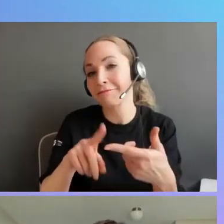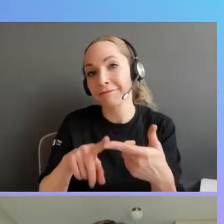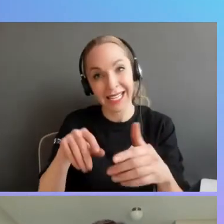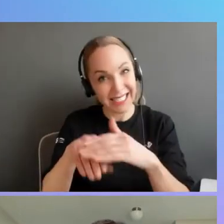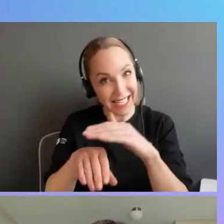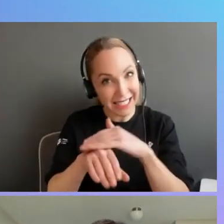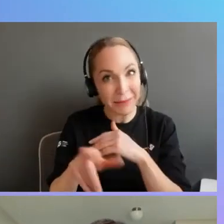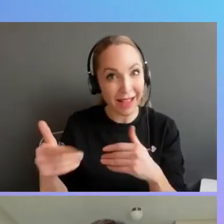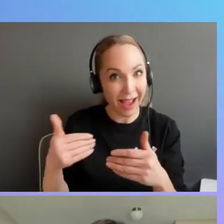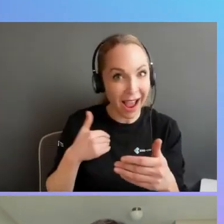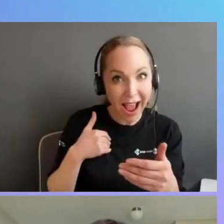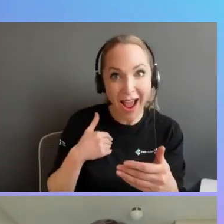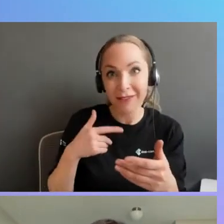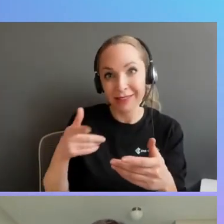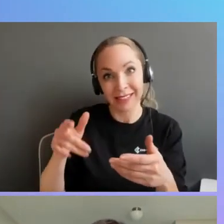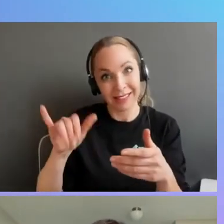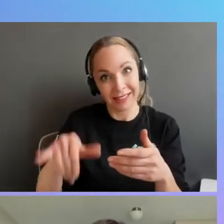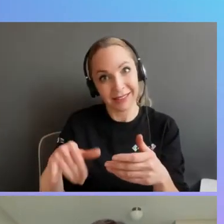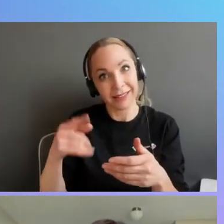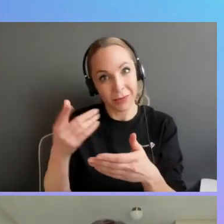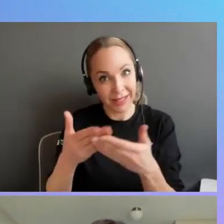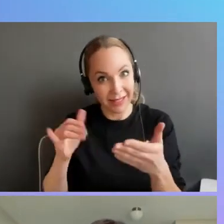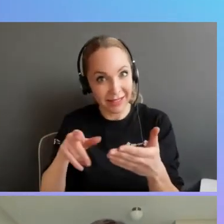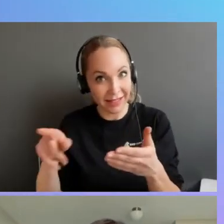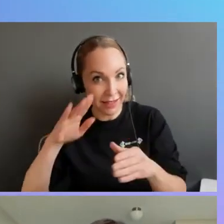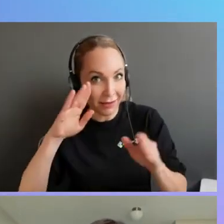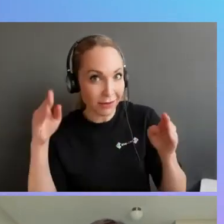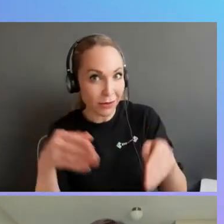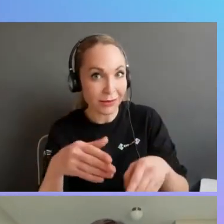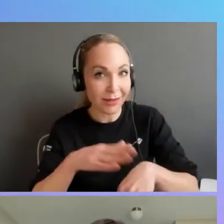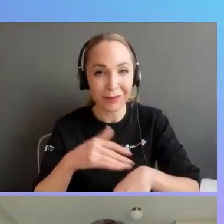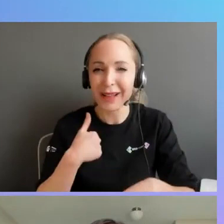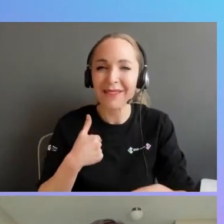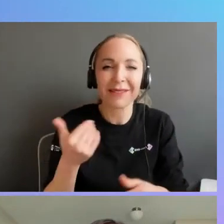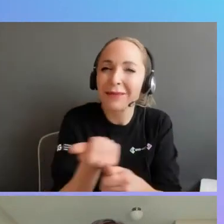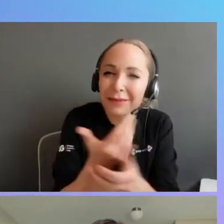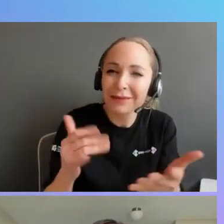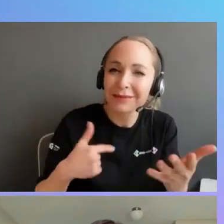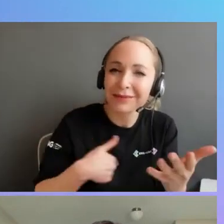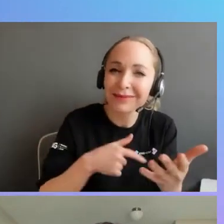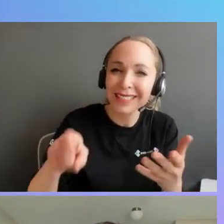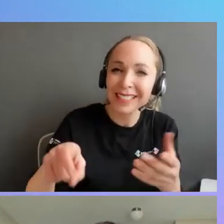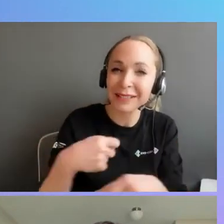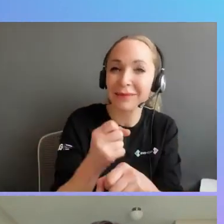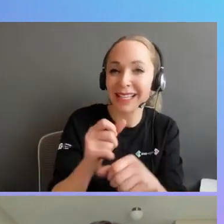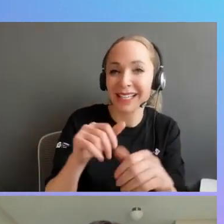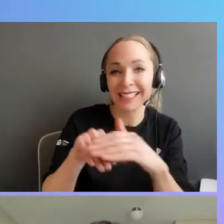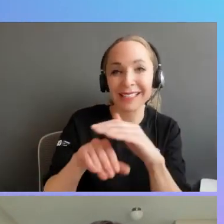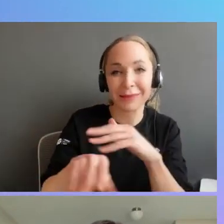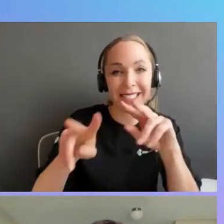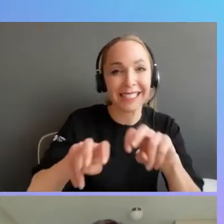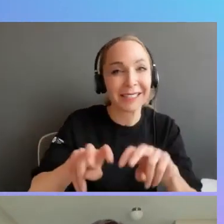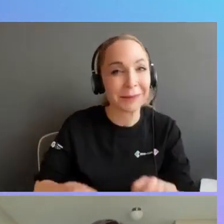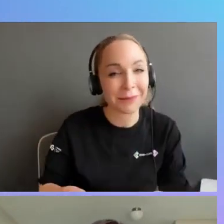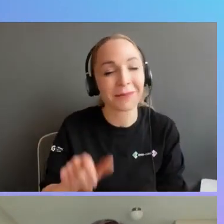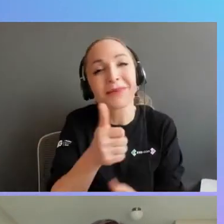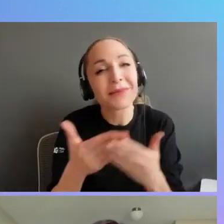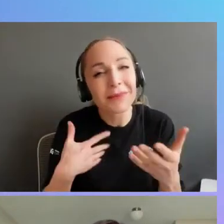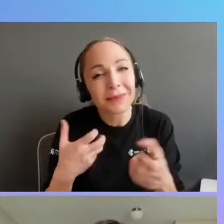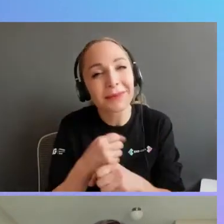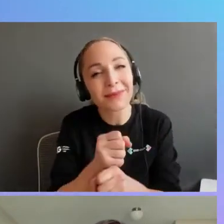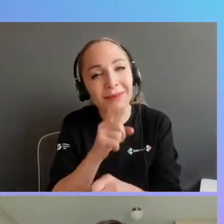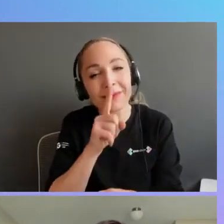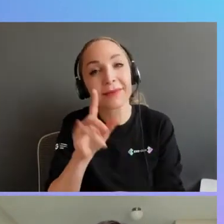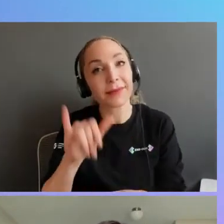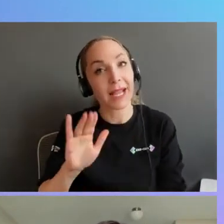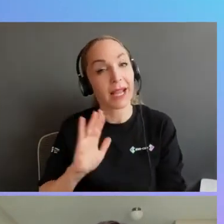can use all of those things to confidently make an accessibility assessment. The other thing we wanted to ensure is that we're doing our